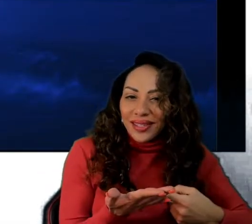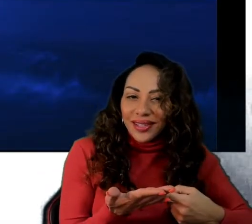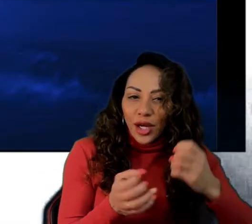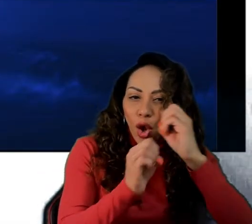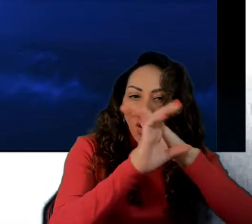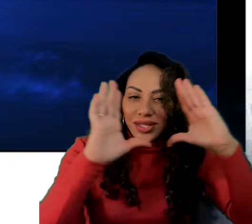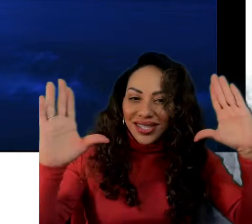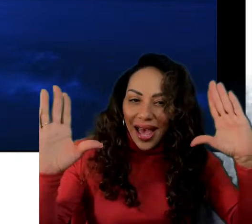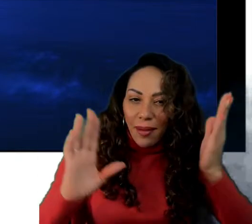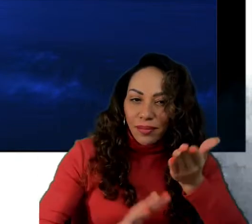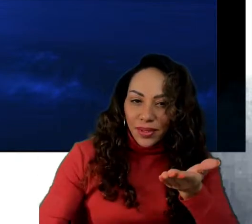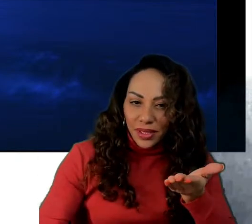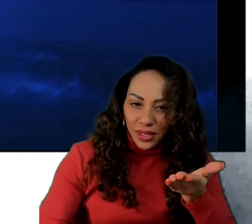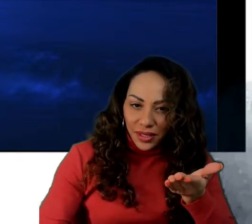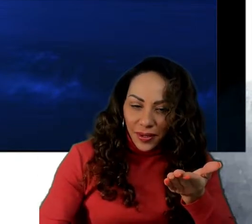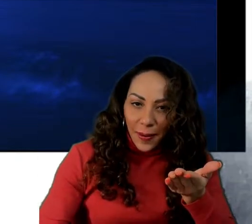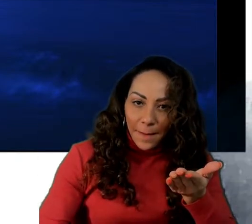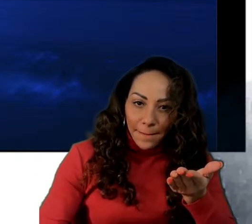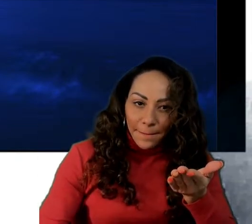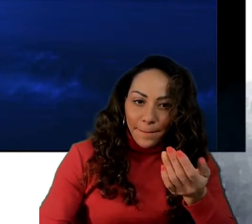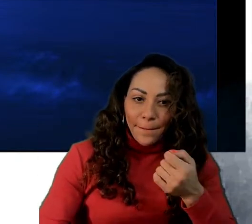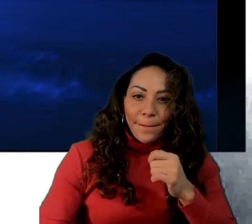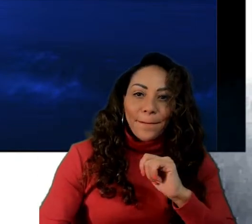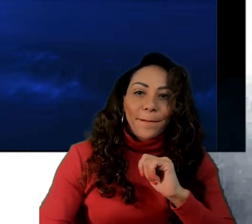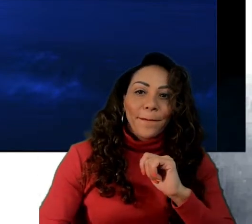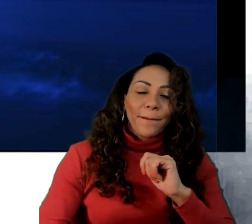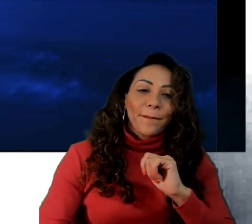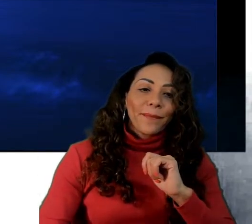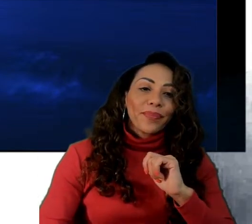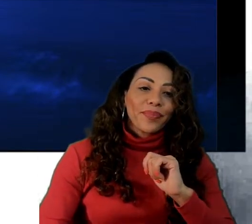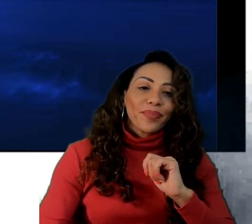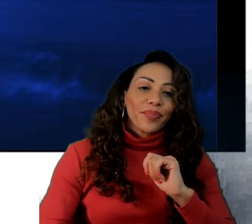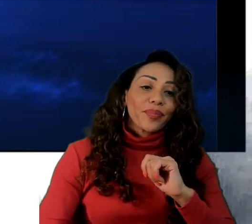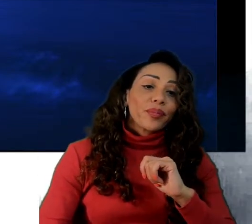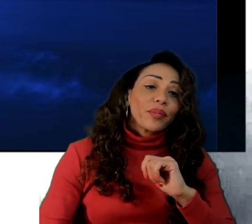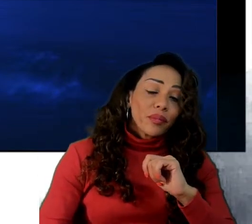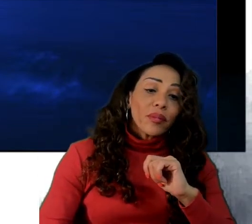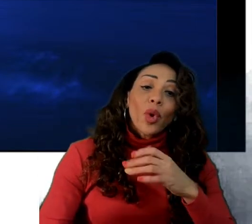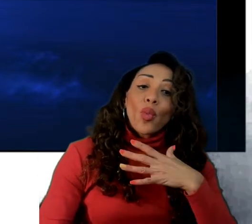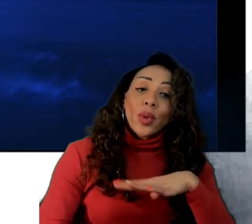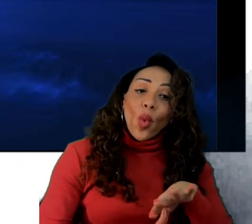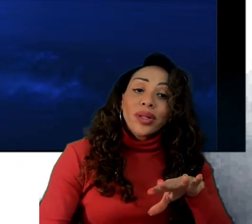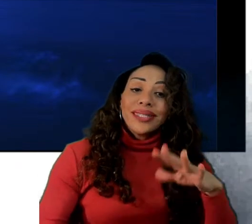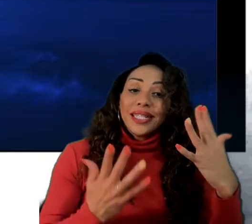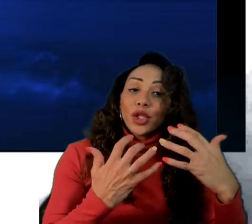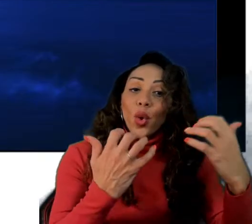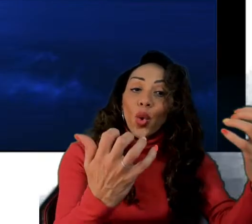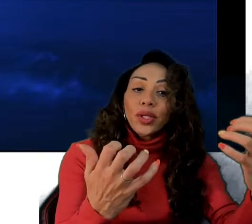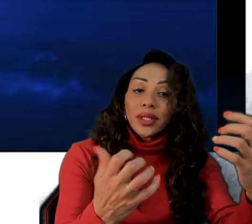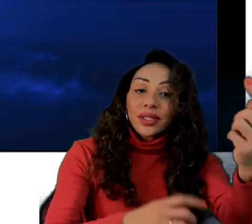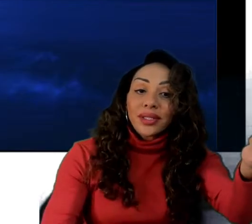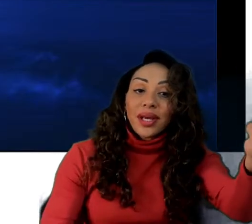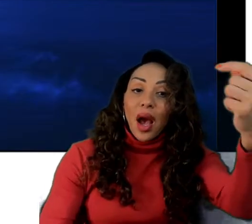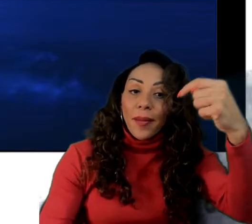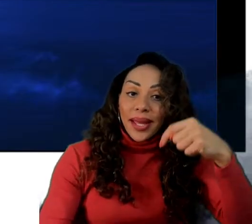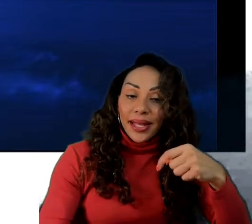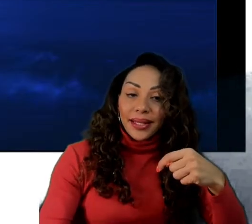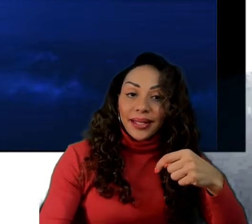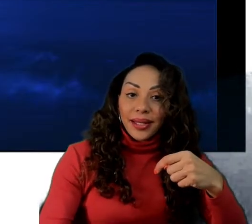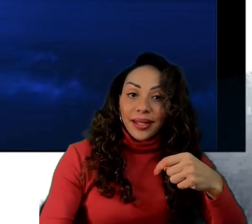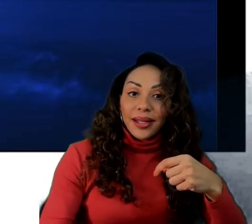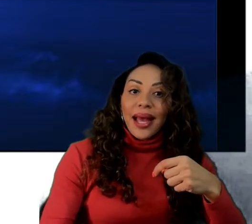But one thing that we really wanted to do in terms of the experience is allow people to experience this natural phenomenon at human